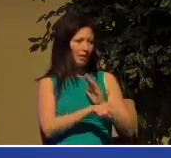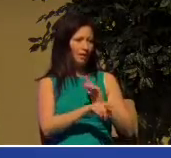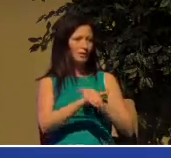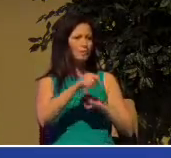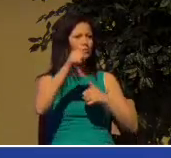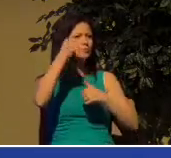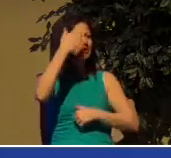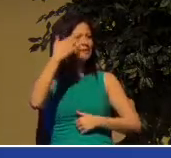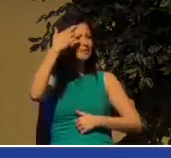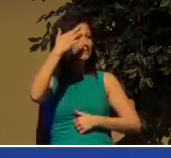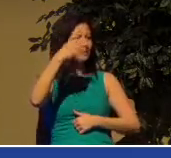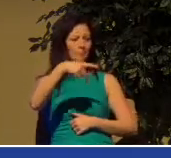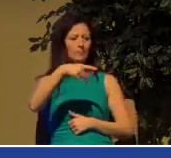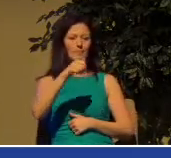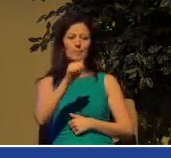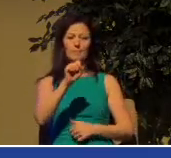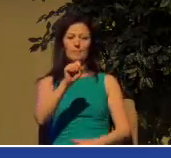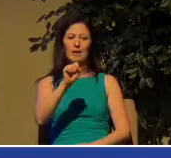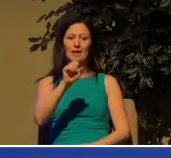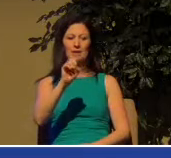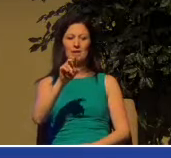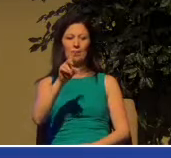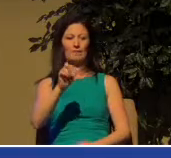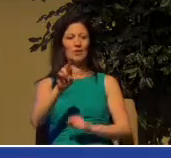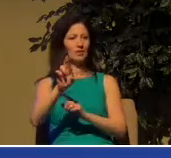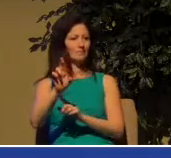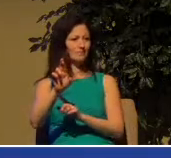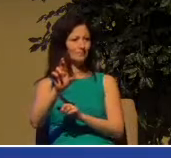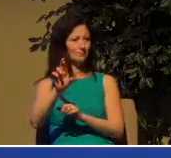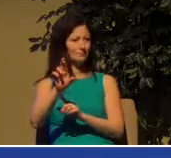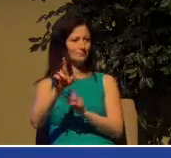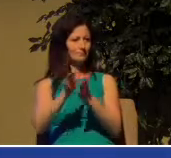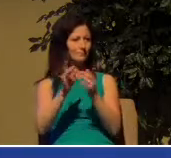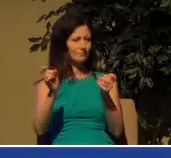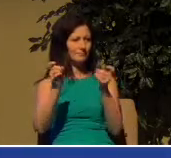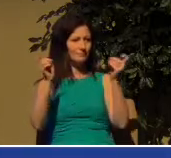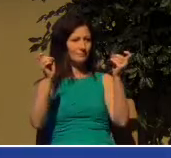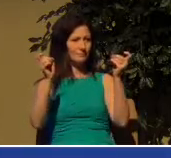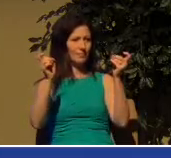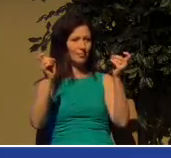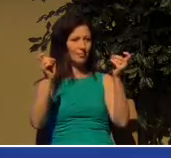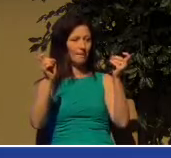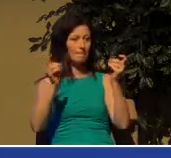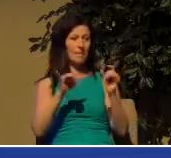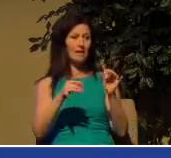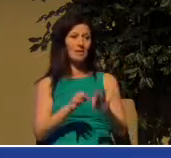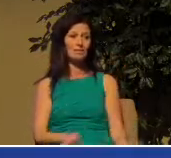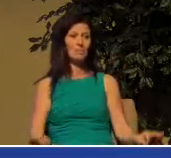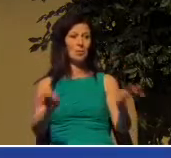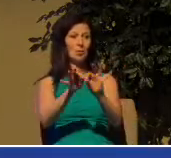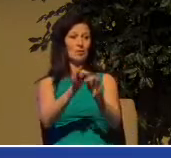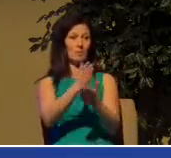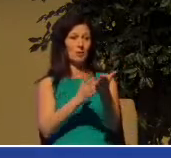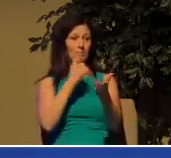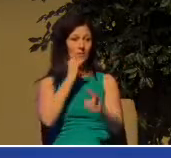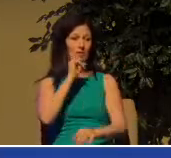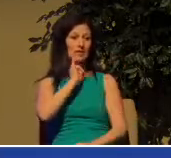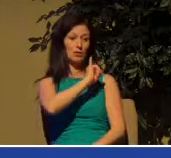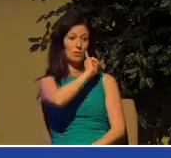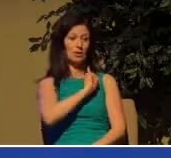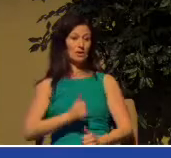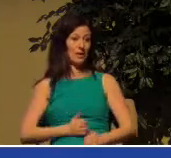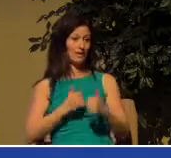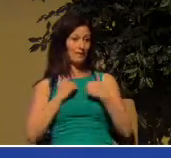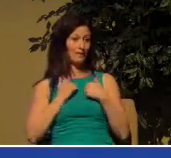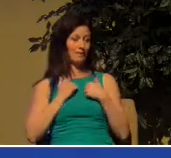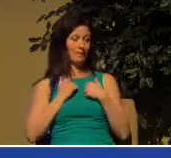which corresponds to the death of Jesus on the cross, was such a critical component of Israel's national life. Death,